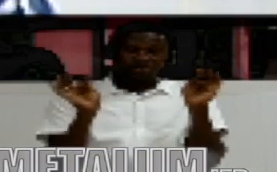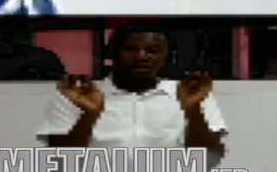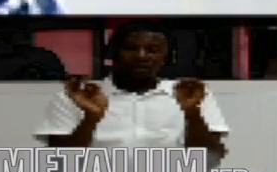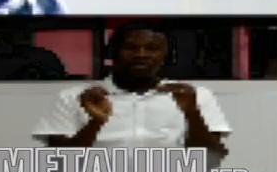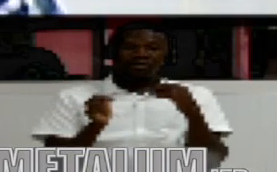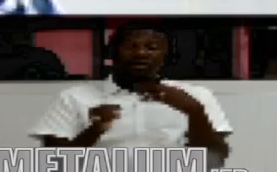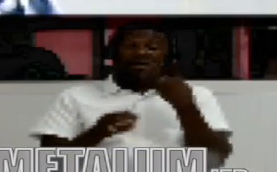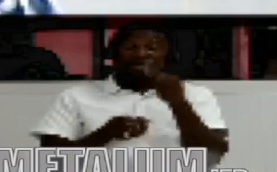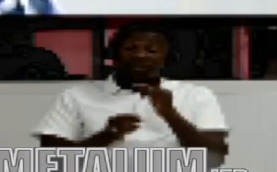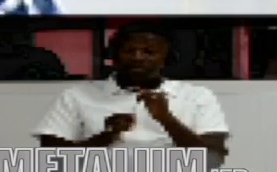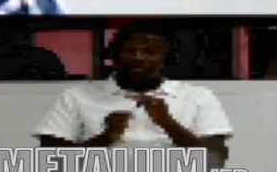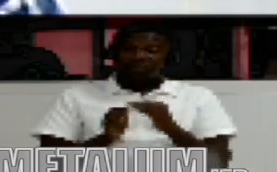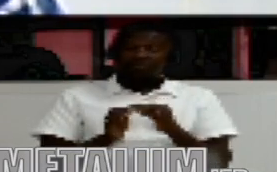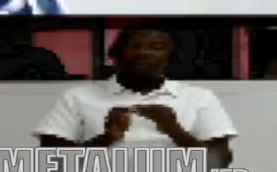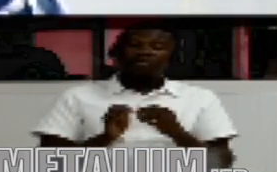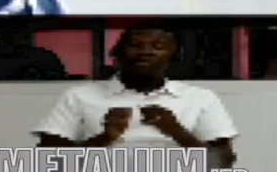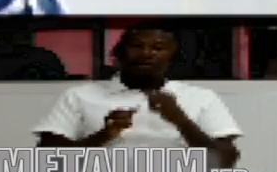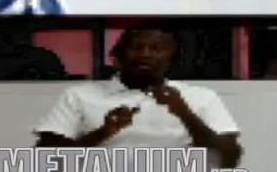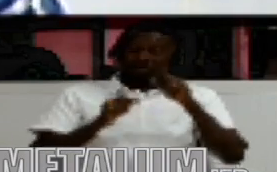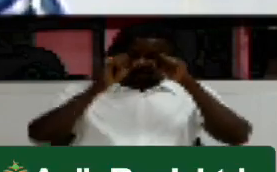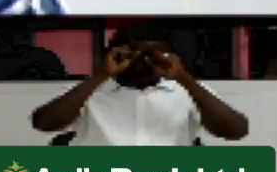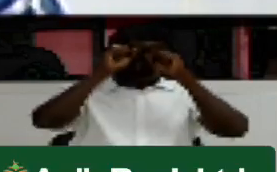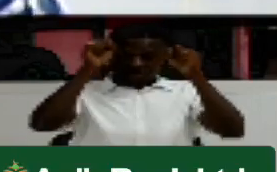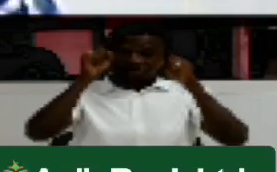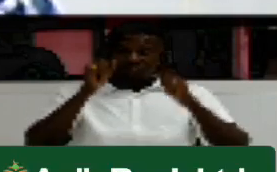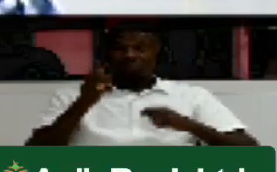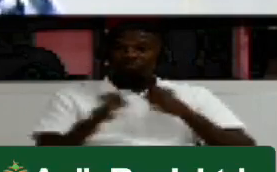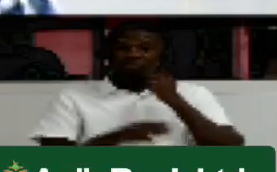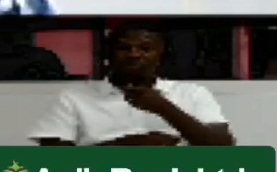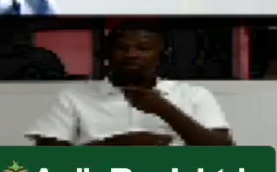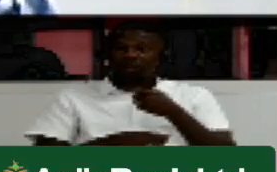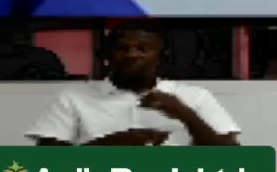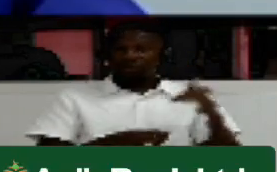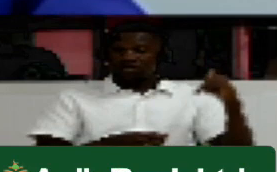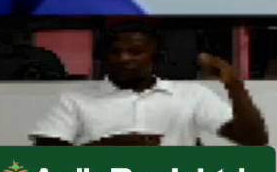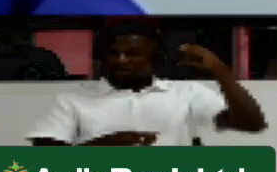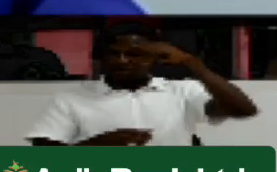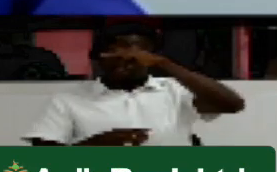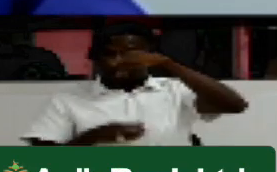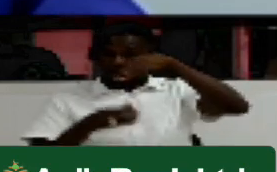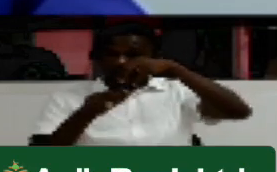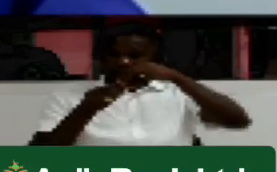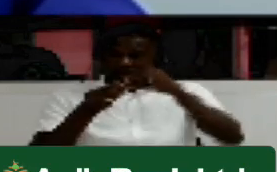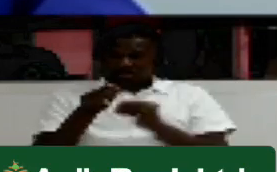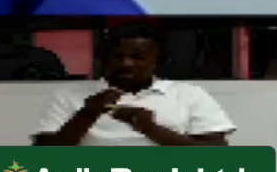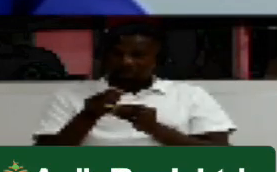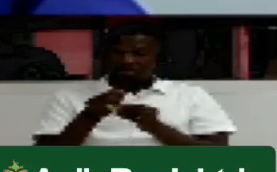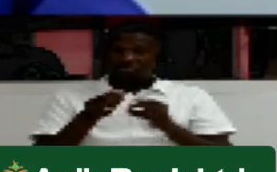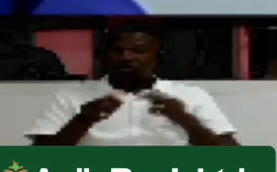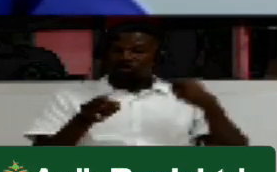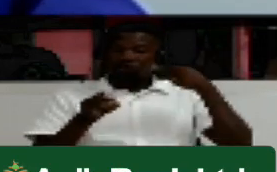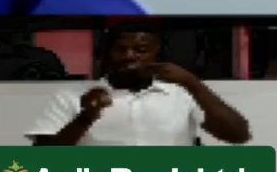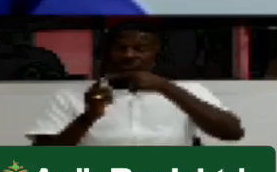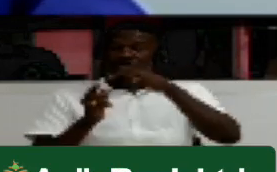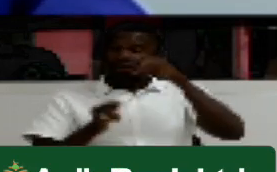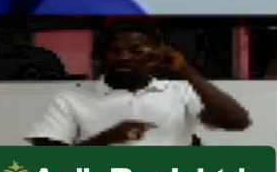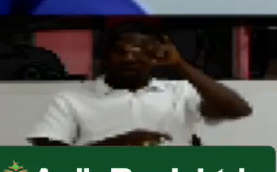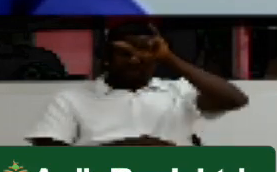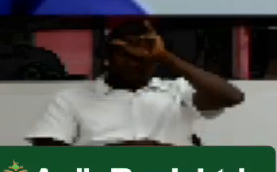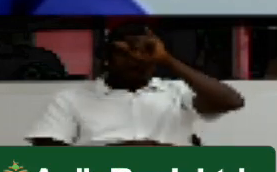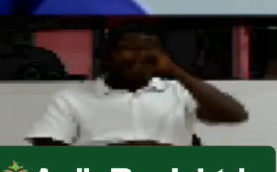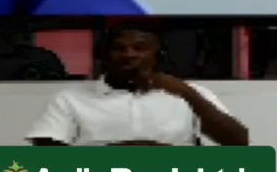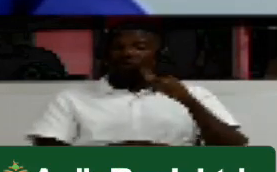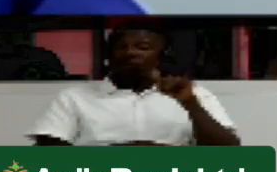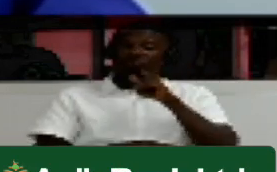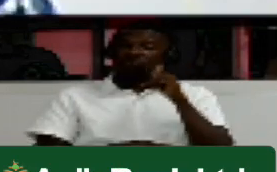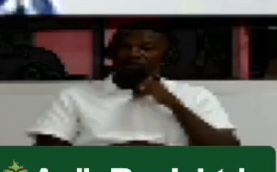the government will pay our air tickets to Egypt, which we make